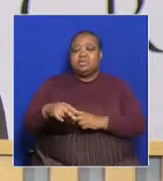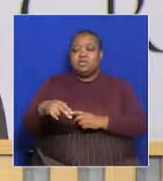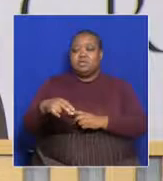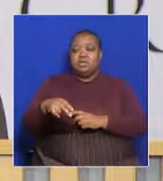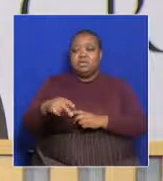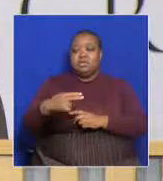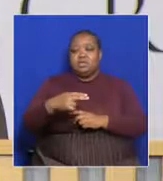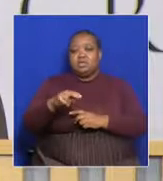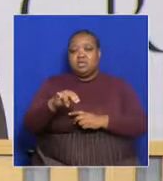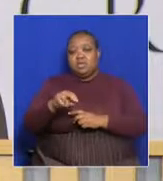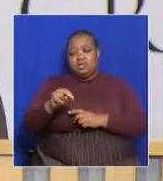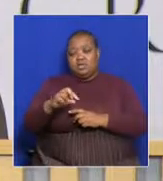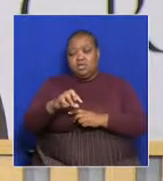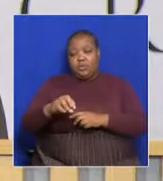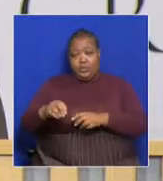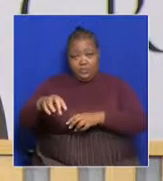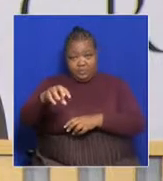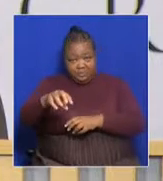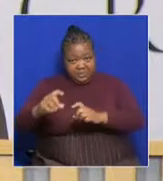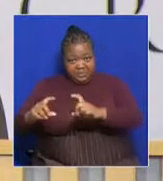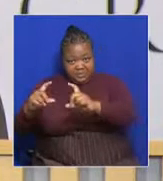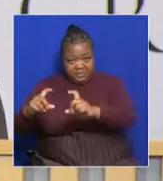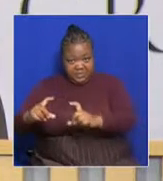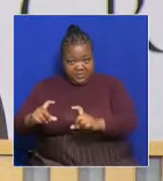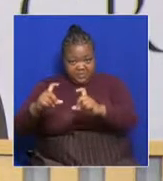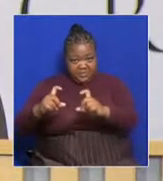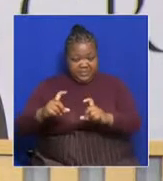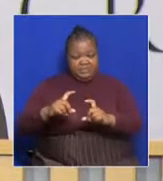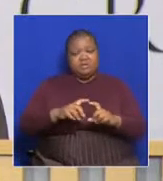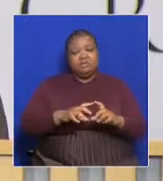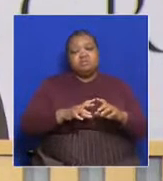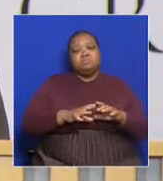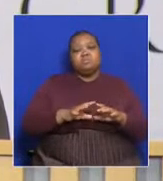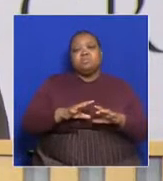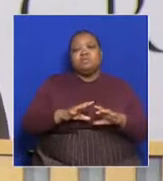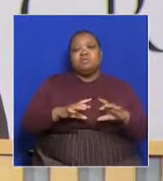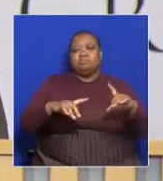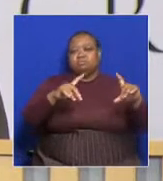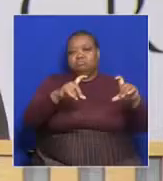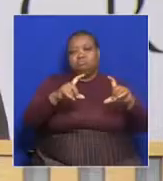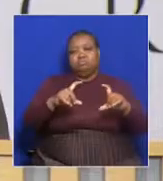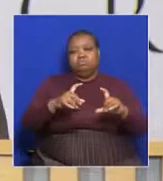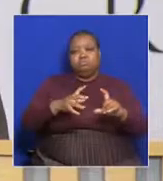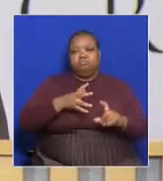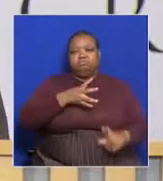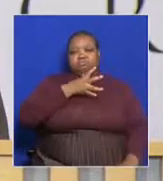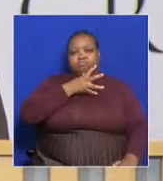exhibit bags. But we did take quite a few photos. In fact, what was